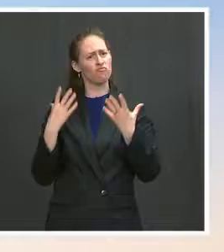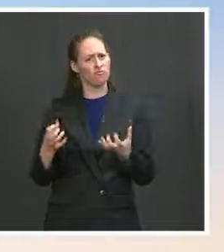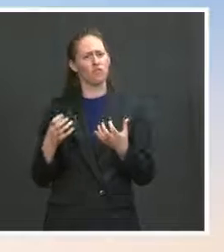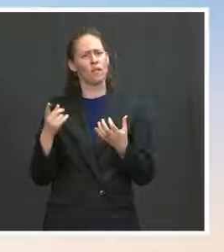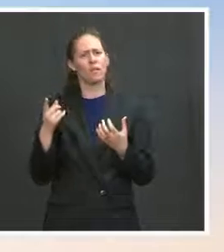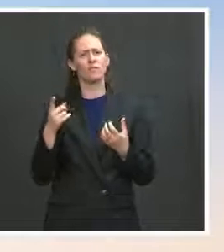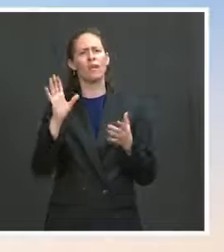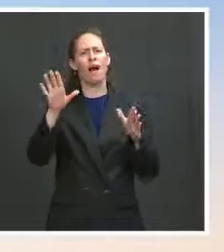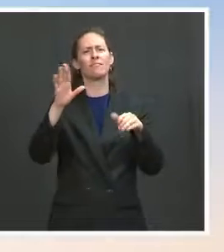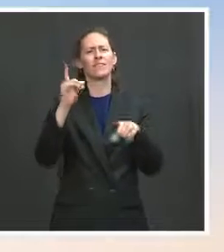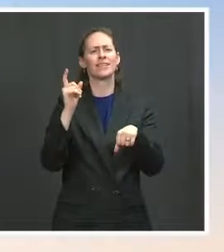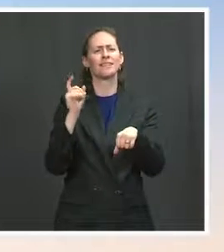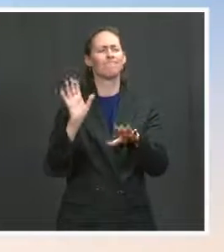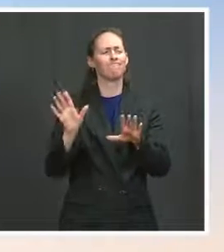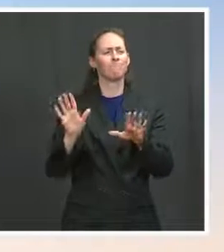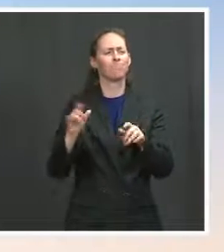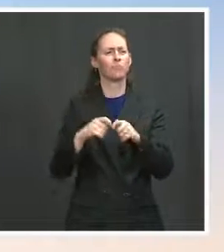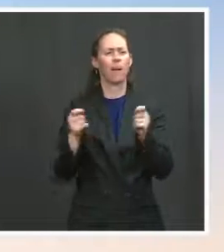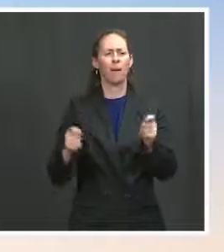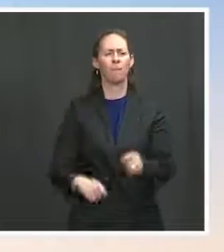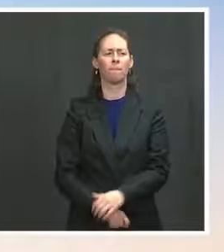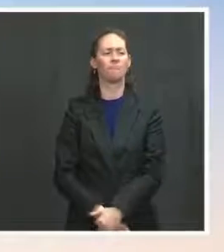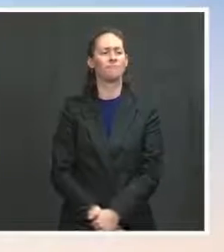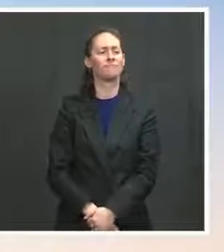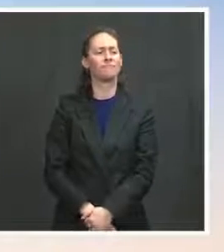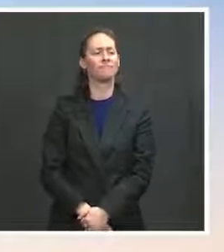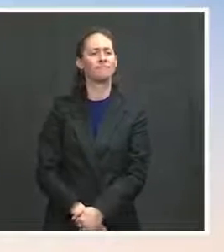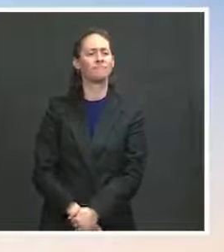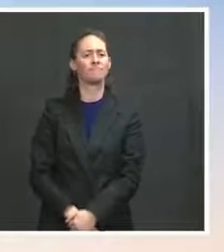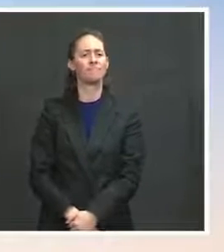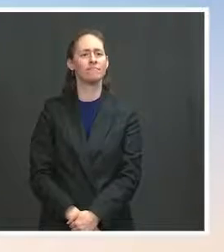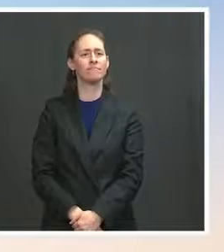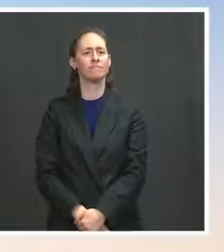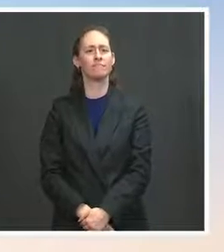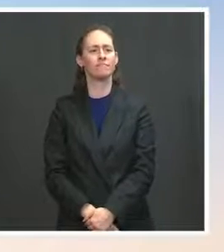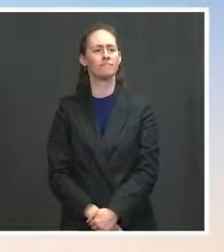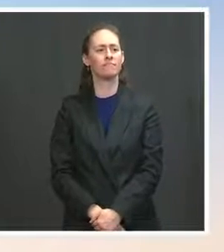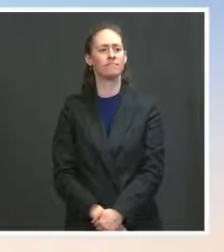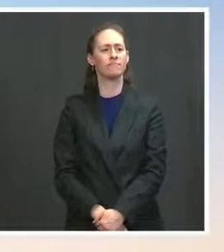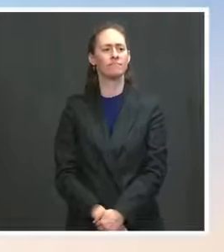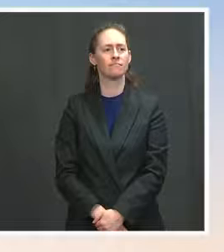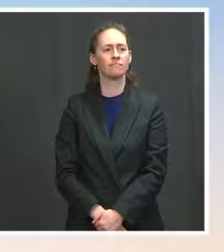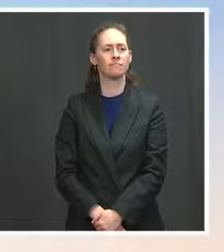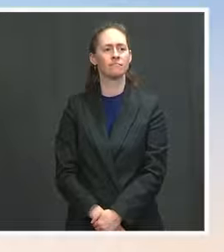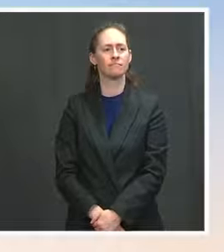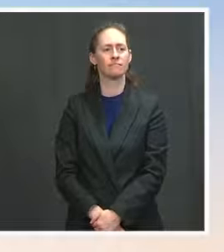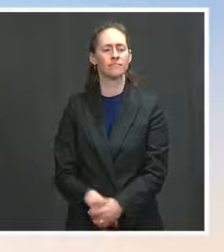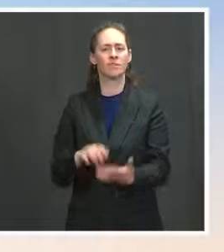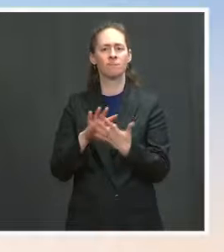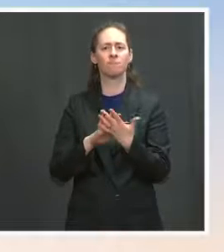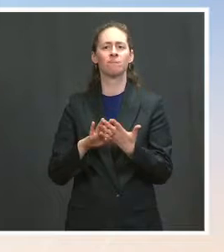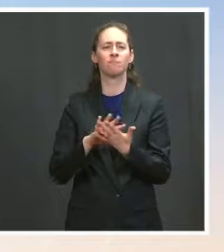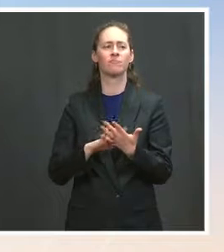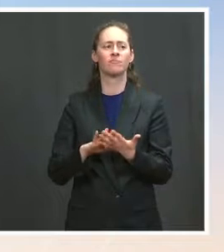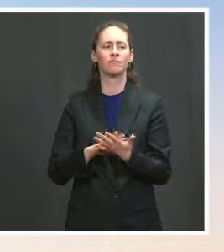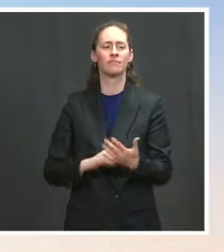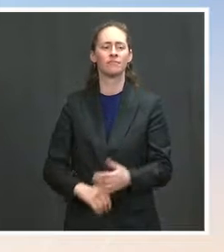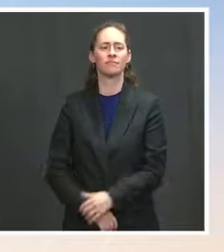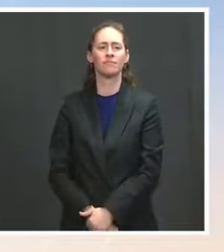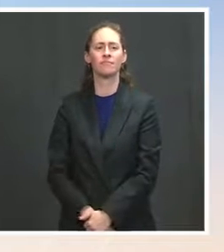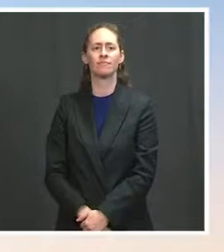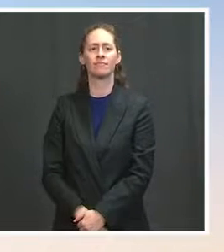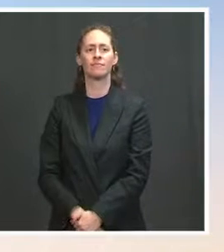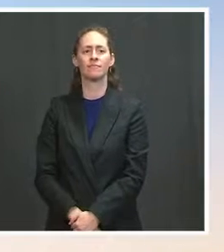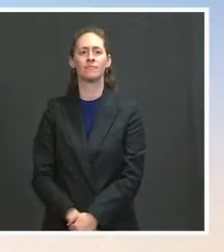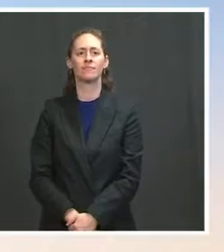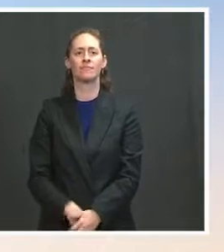ahead. A little update on the White House cat, because that's something that's still happening here. Our readers are asking us a lot, so I feel I bet. I've been joking, although